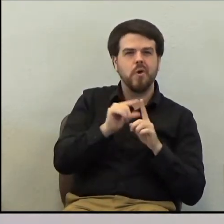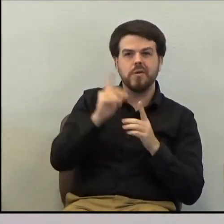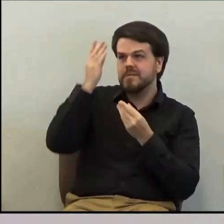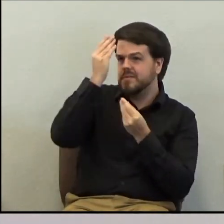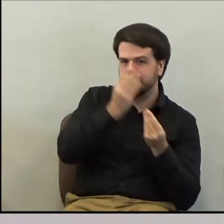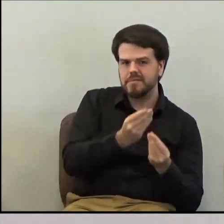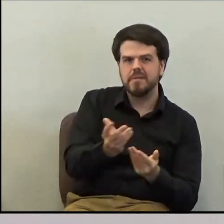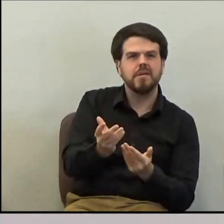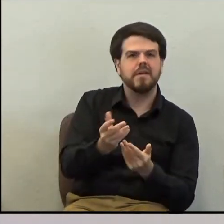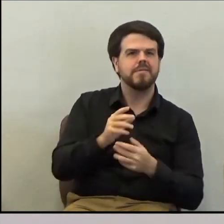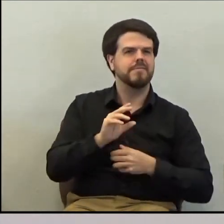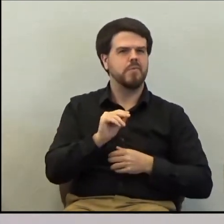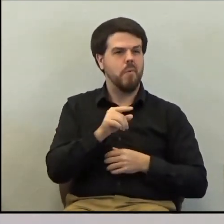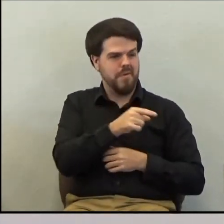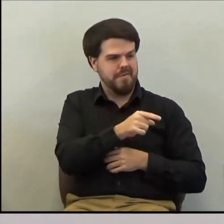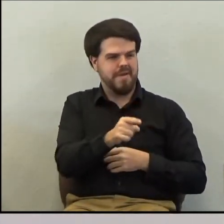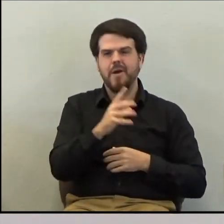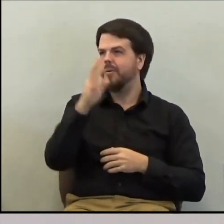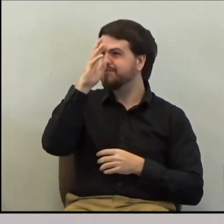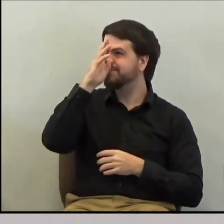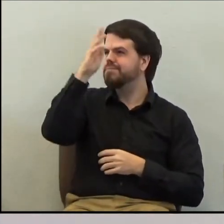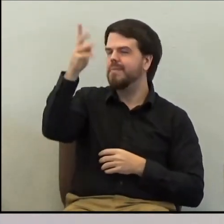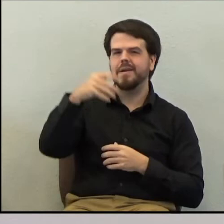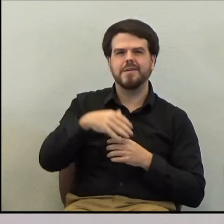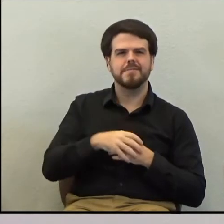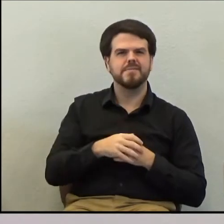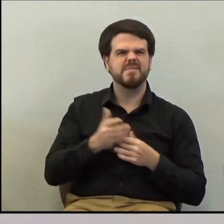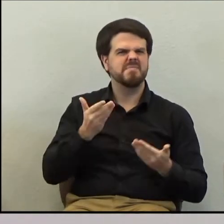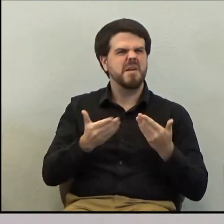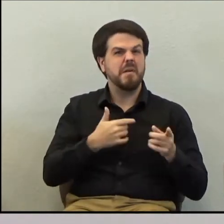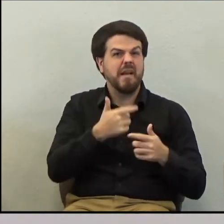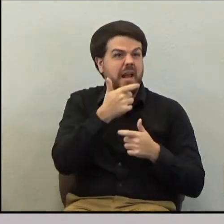their own minds and may have interesting things to say, but